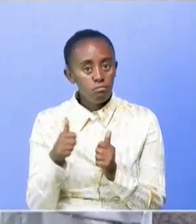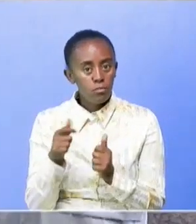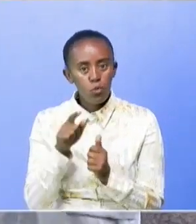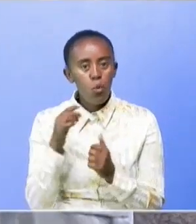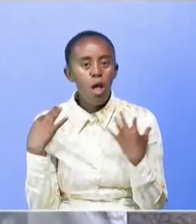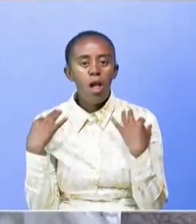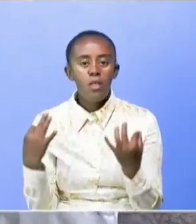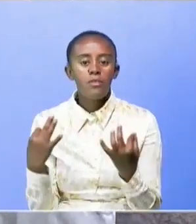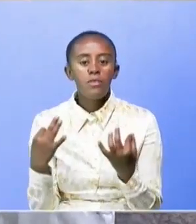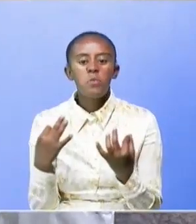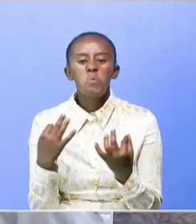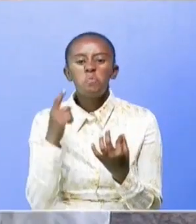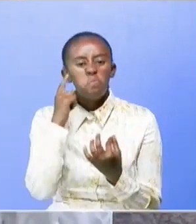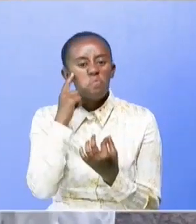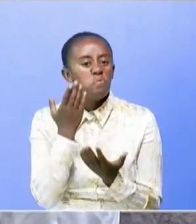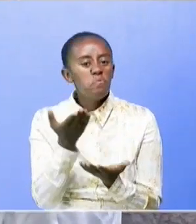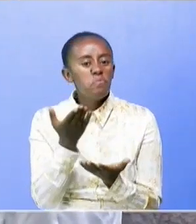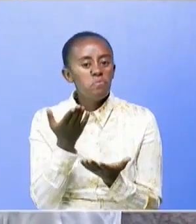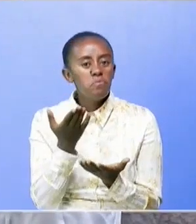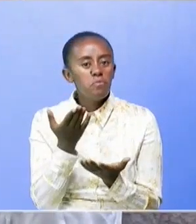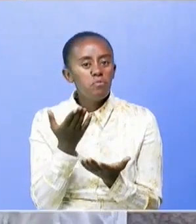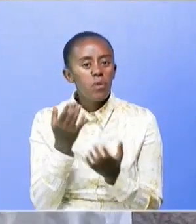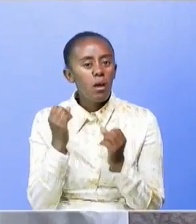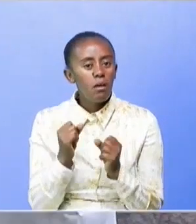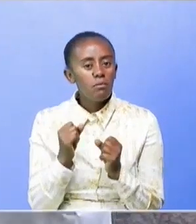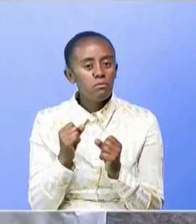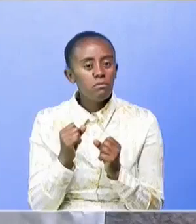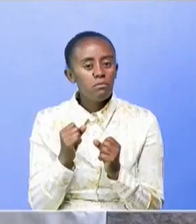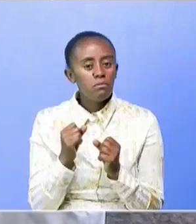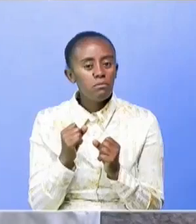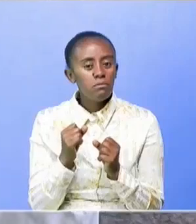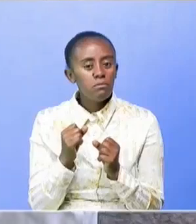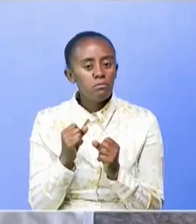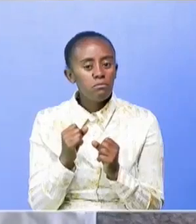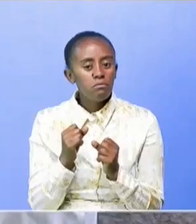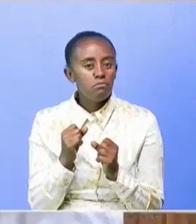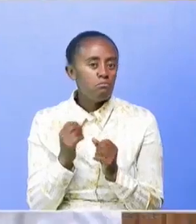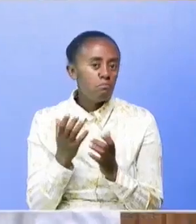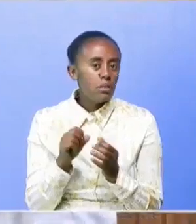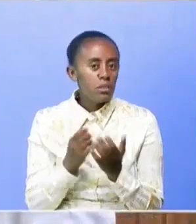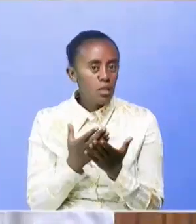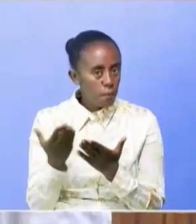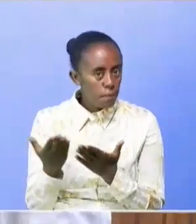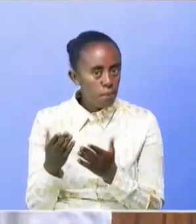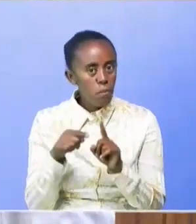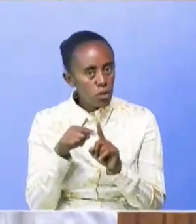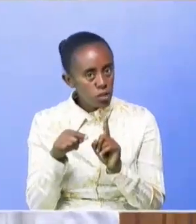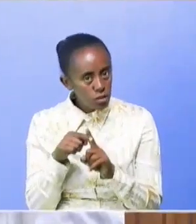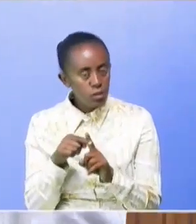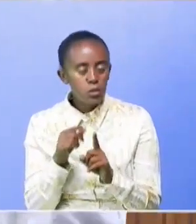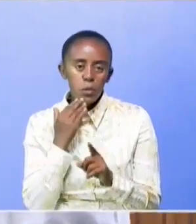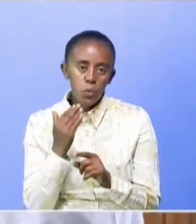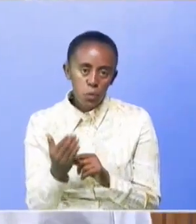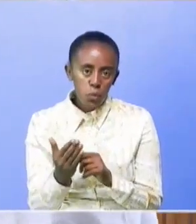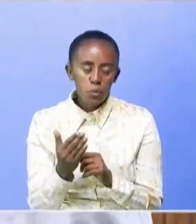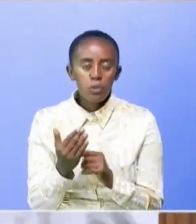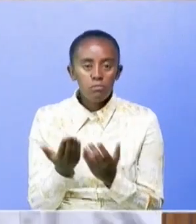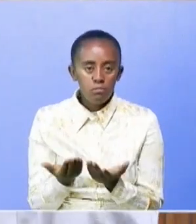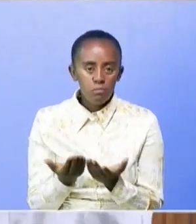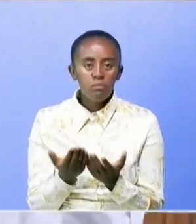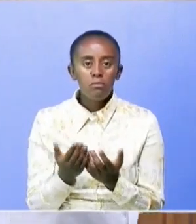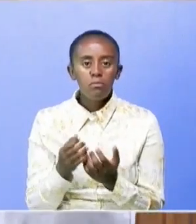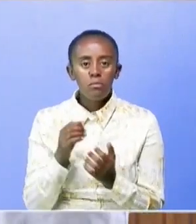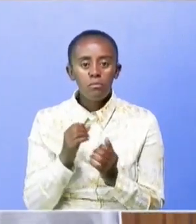health. What do you think? Can greatly? This sounds something that is positive, that is good. So can